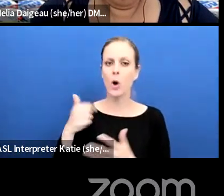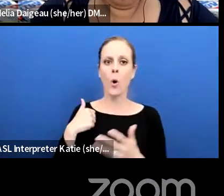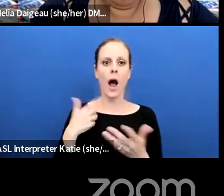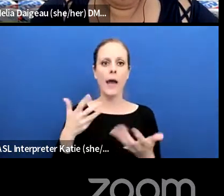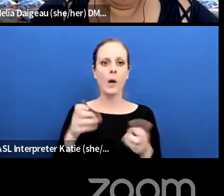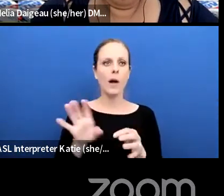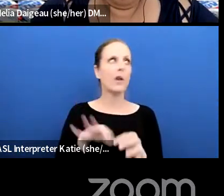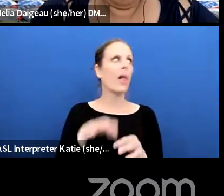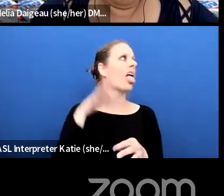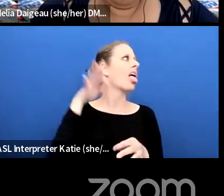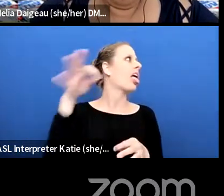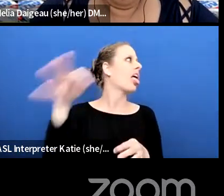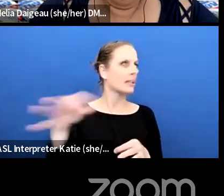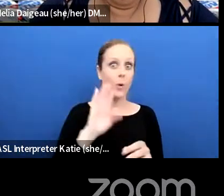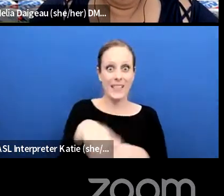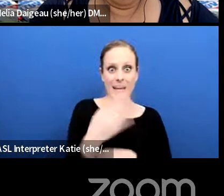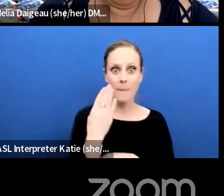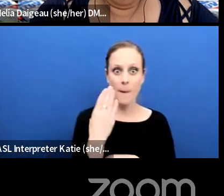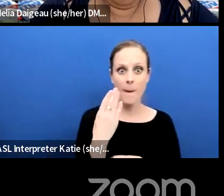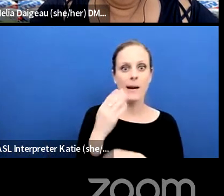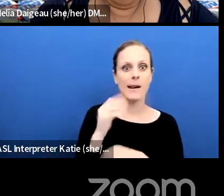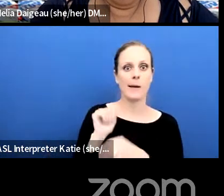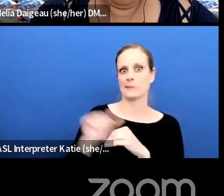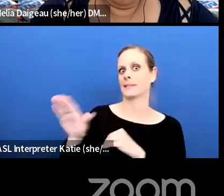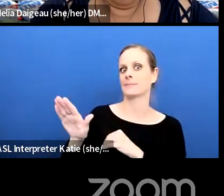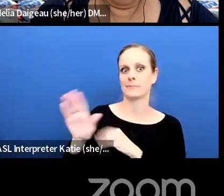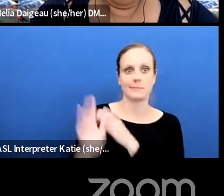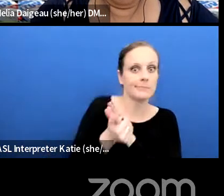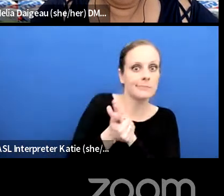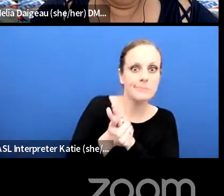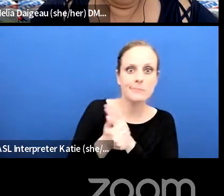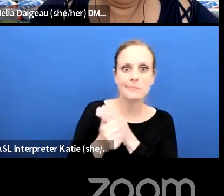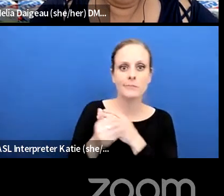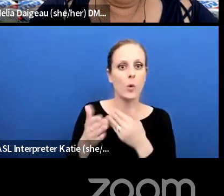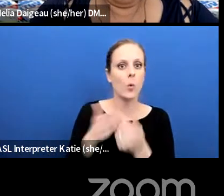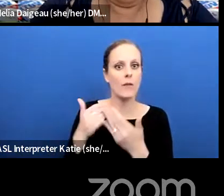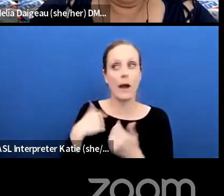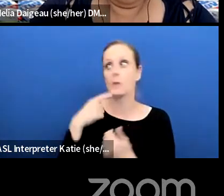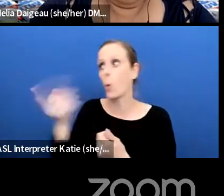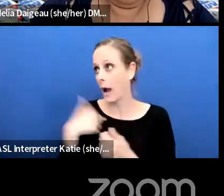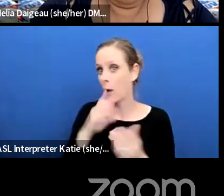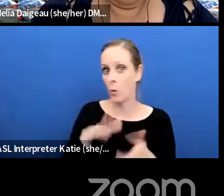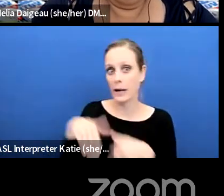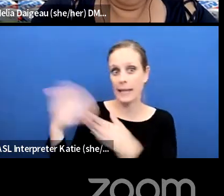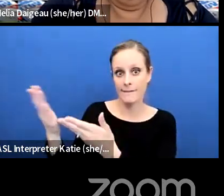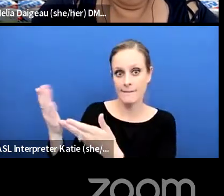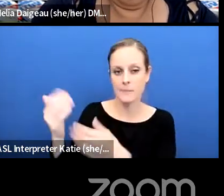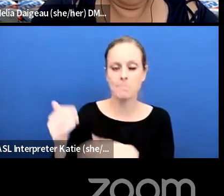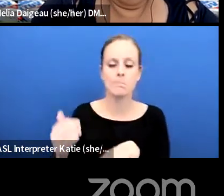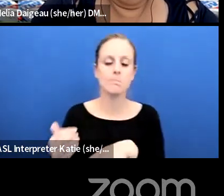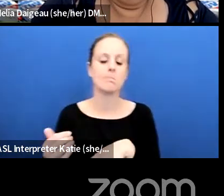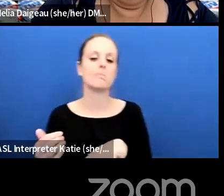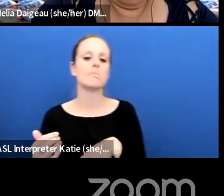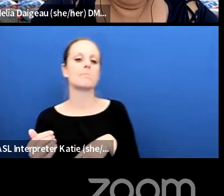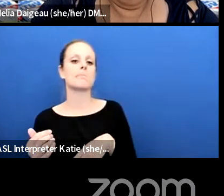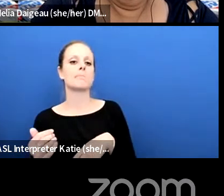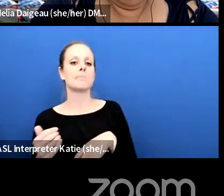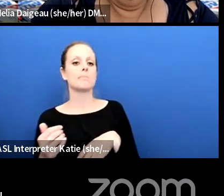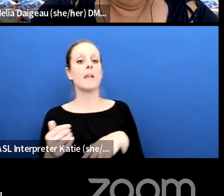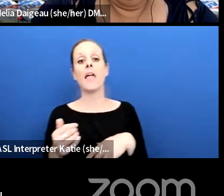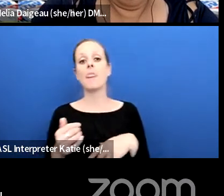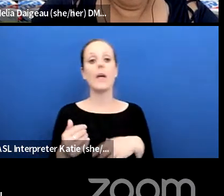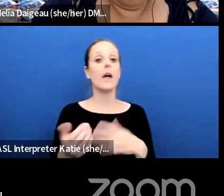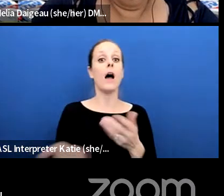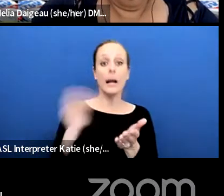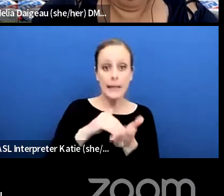my response. So I usually get it out the next morning, what I promised. And then I'll even follow through maybe a